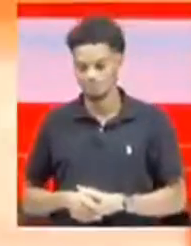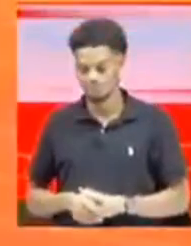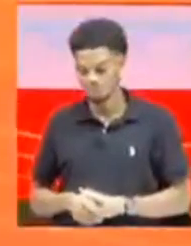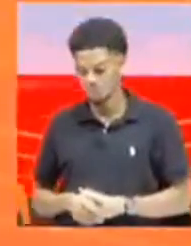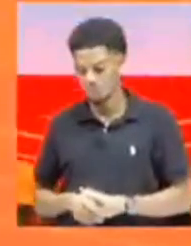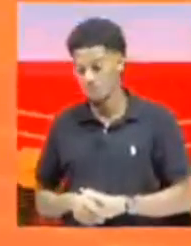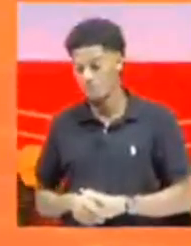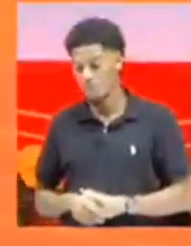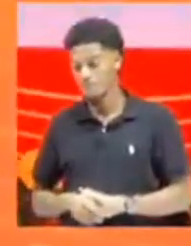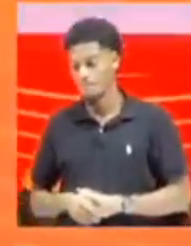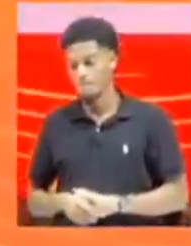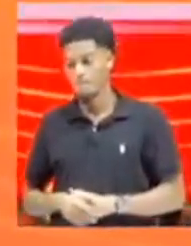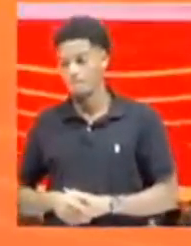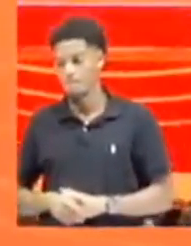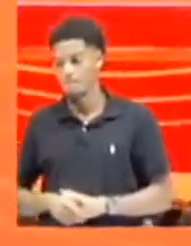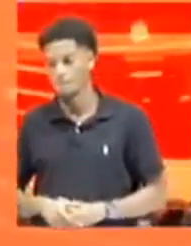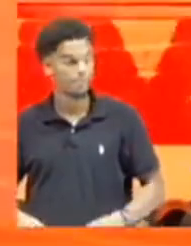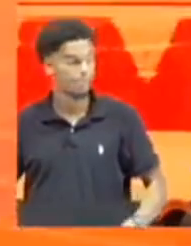So let me ask you a question.